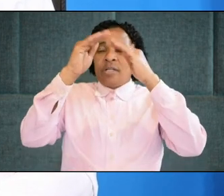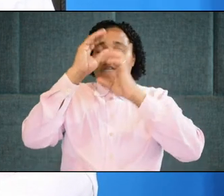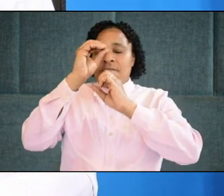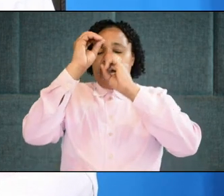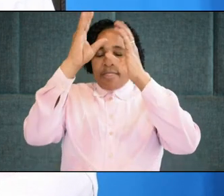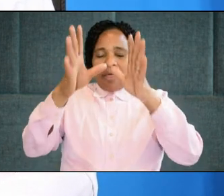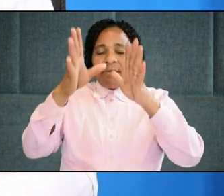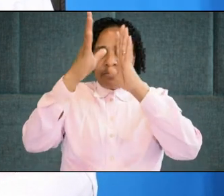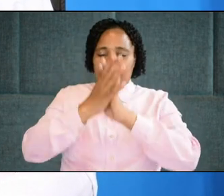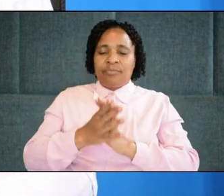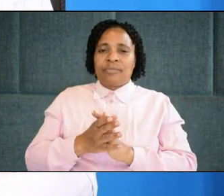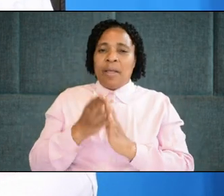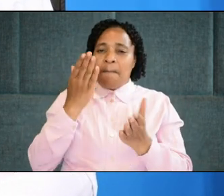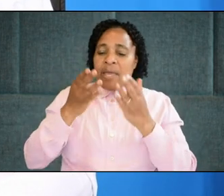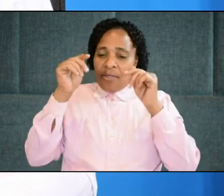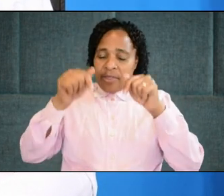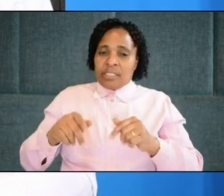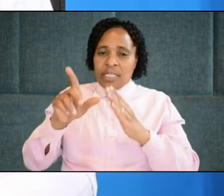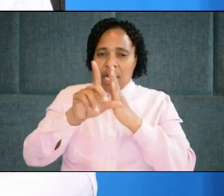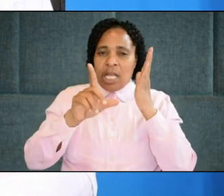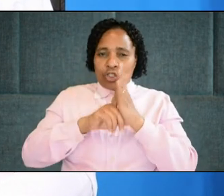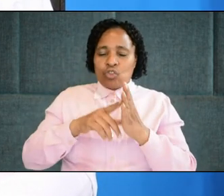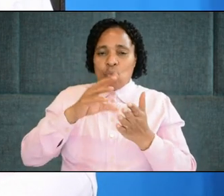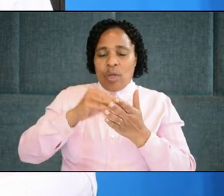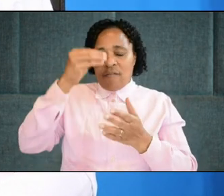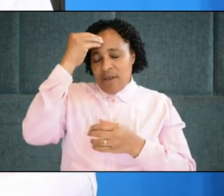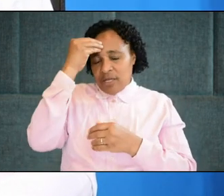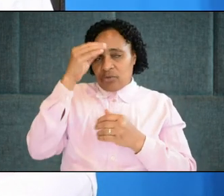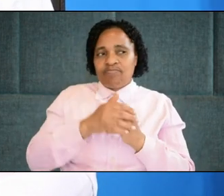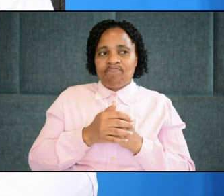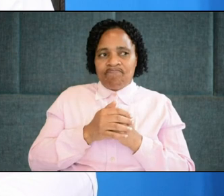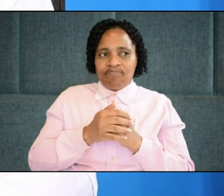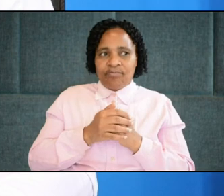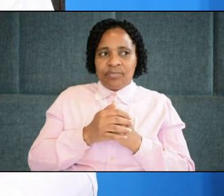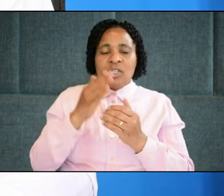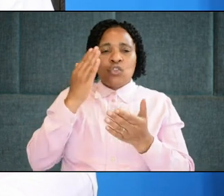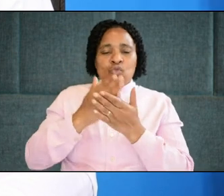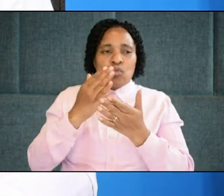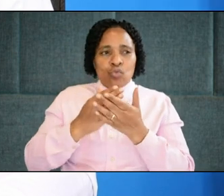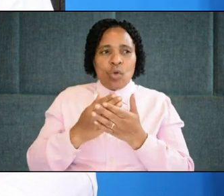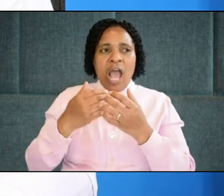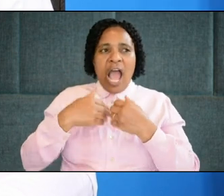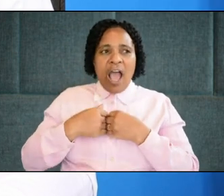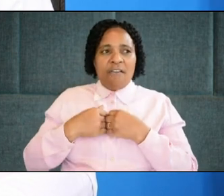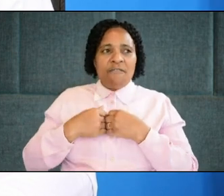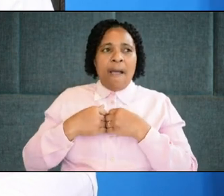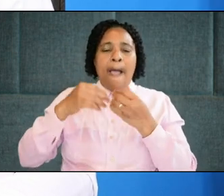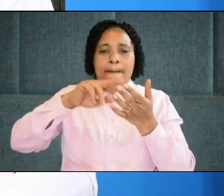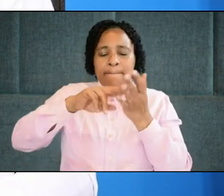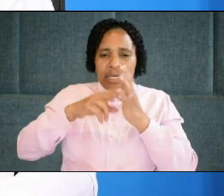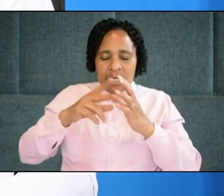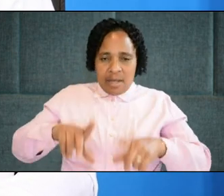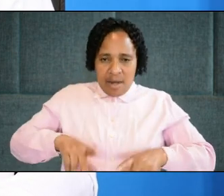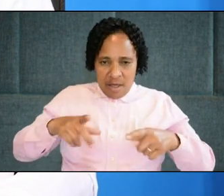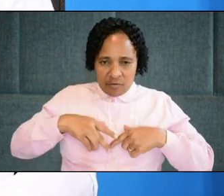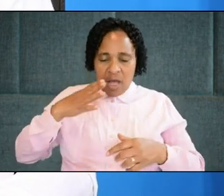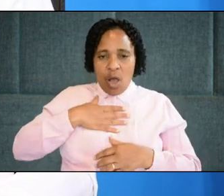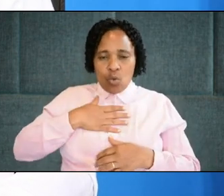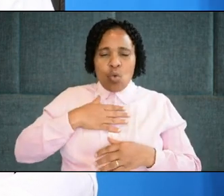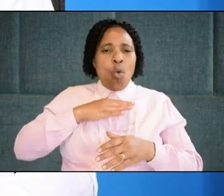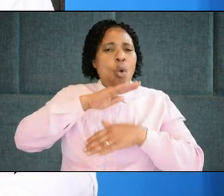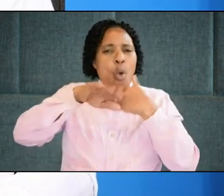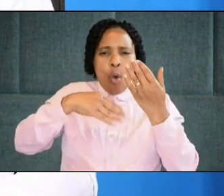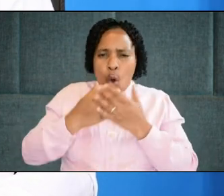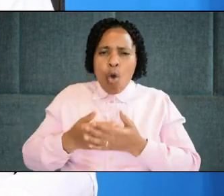Father, may these lessons that we have learned actually have meaning in our lives, and may all glory